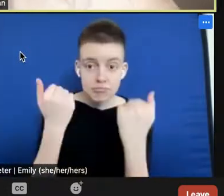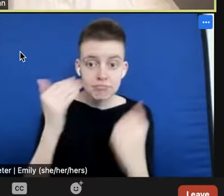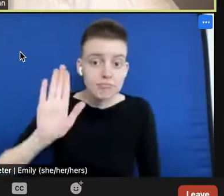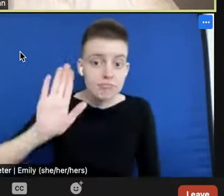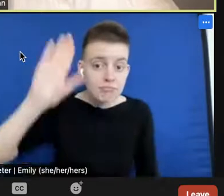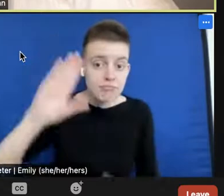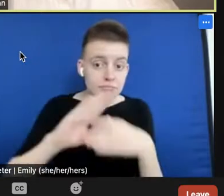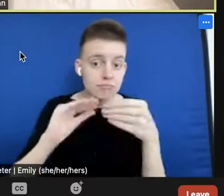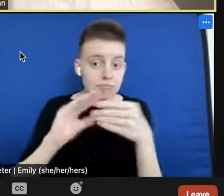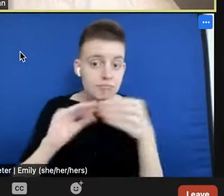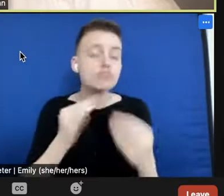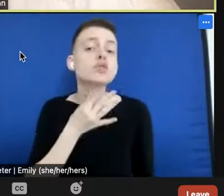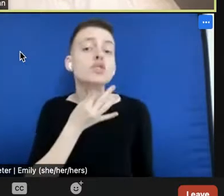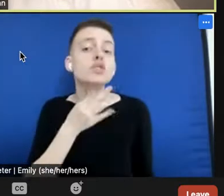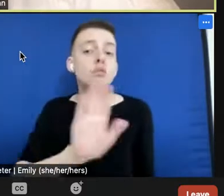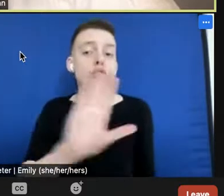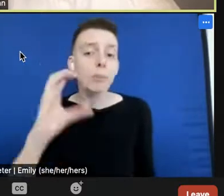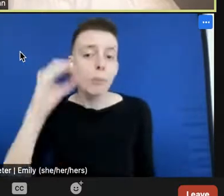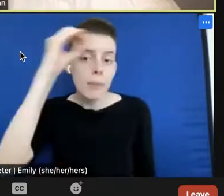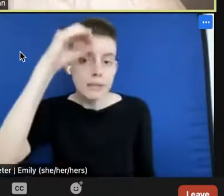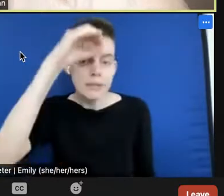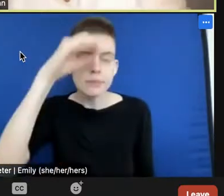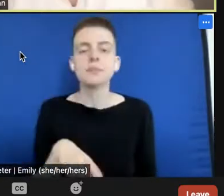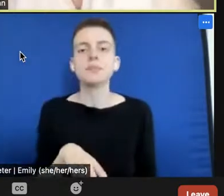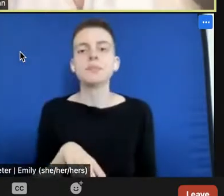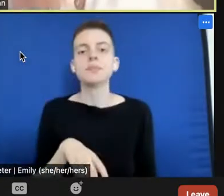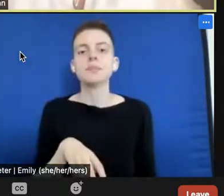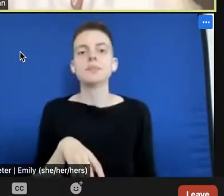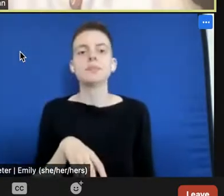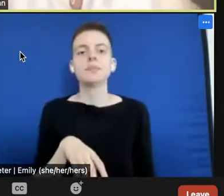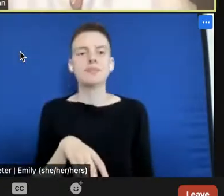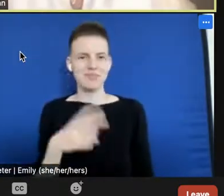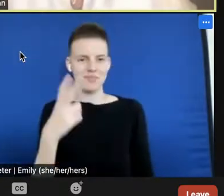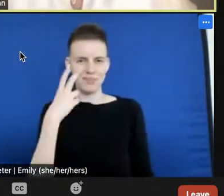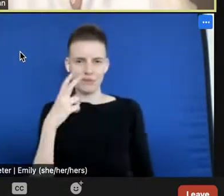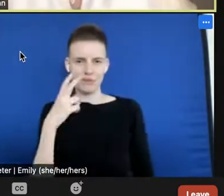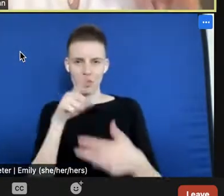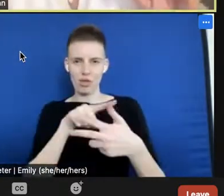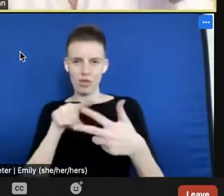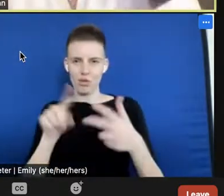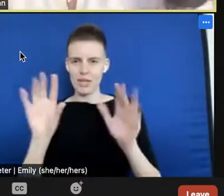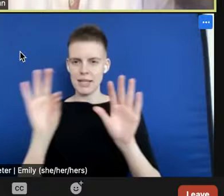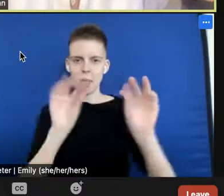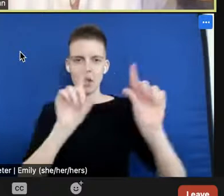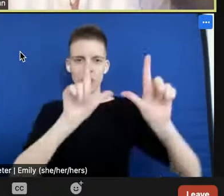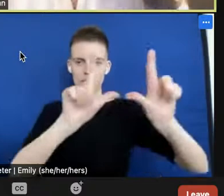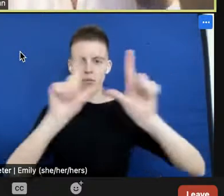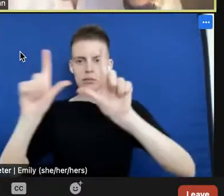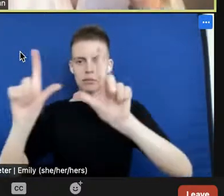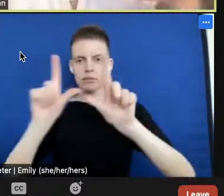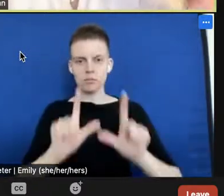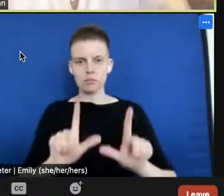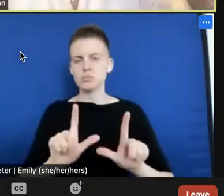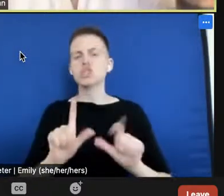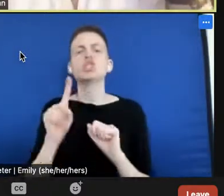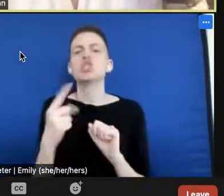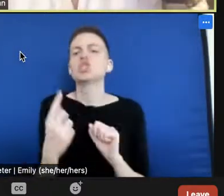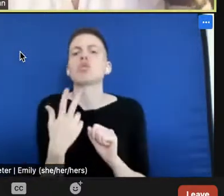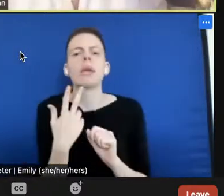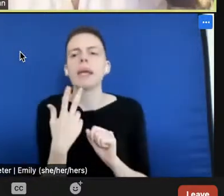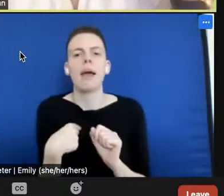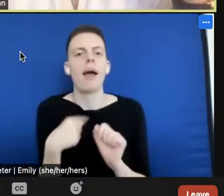point, I would love to hear it. If you look at these three samples, so there's more samples in this by far. This is just a